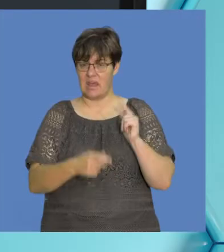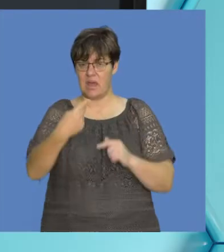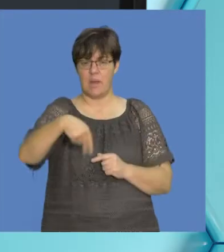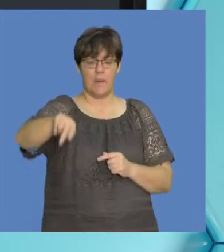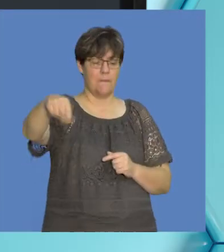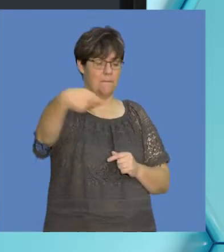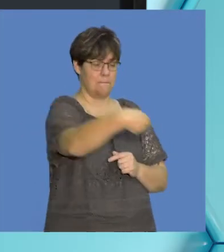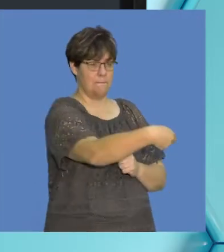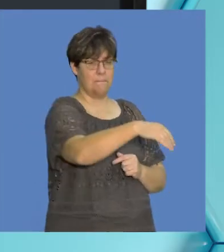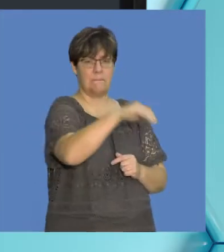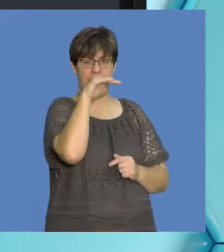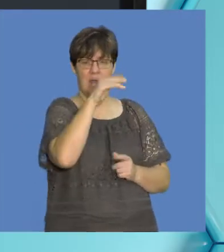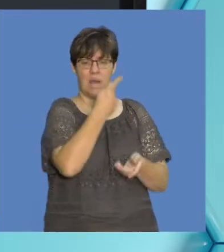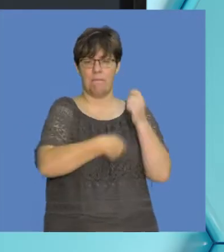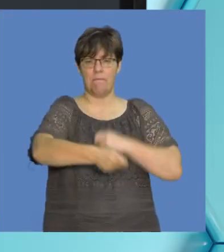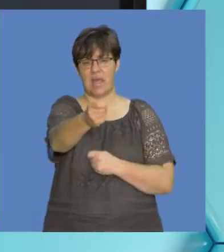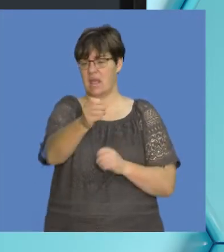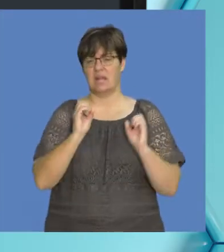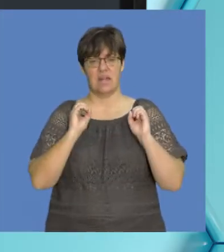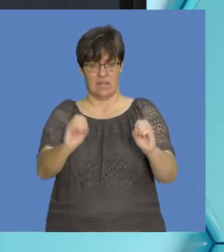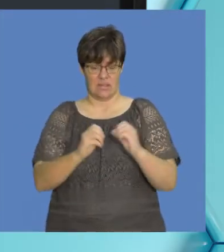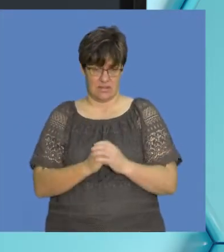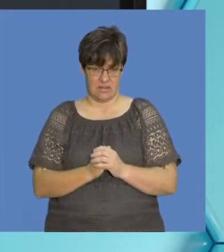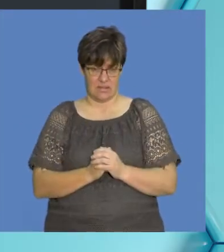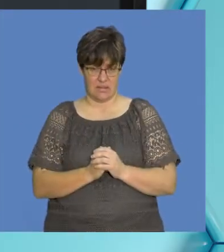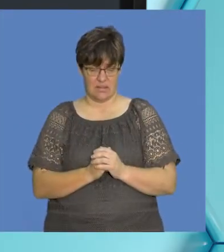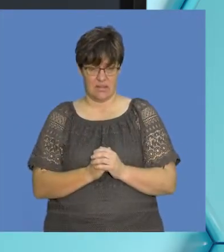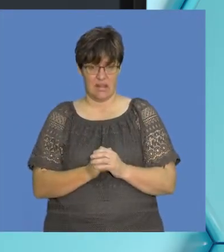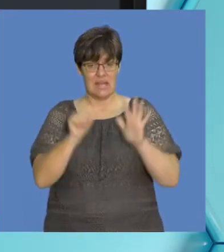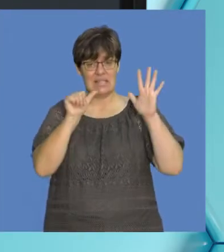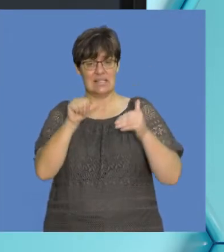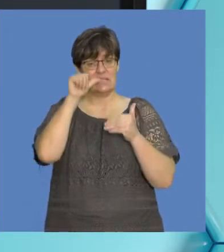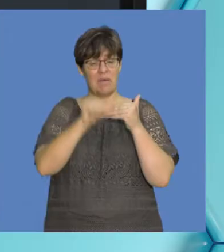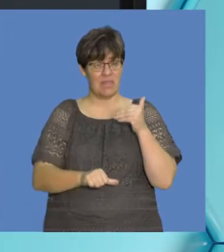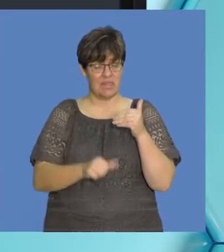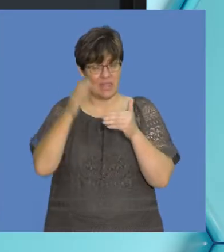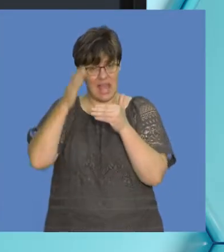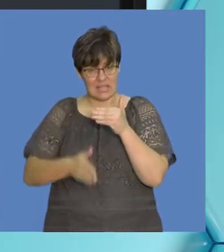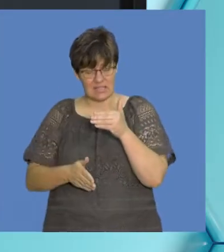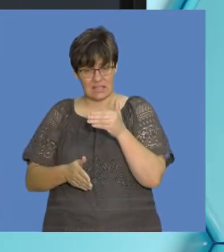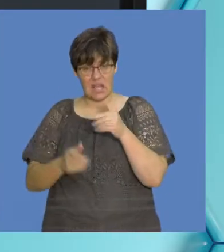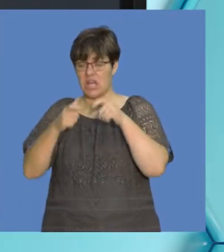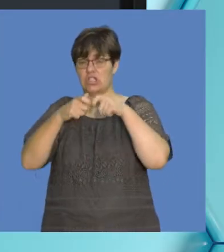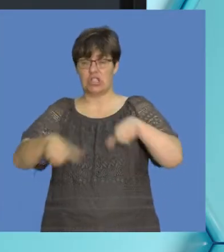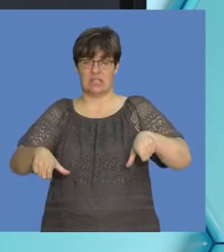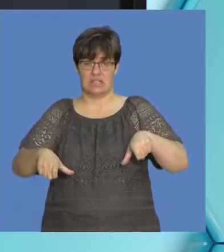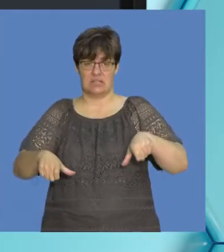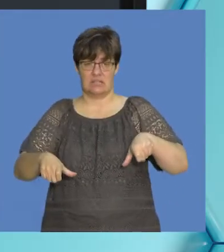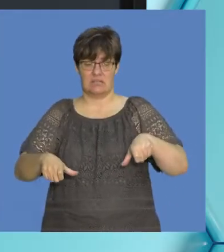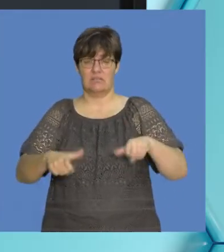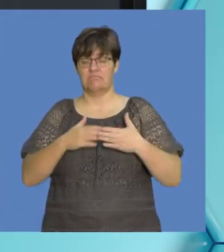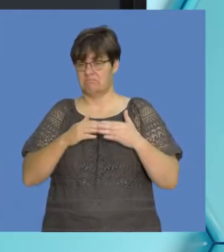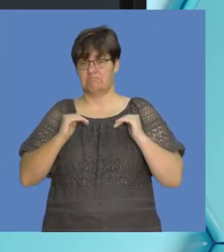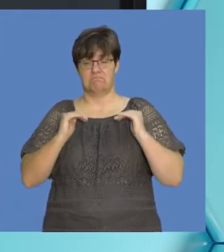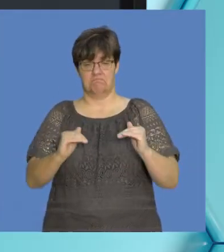not get presented for payment. In that case, at the end of the 6th month, that check is now